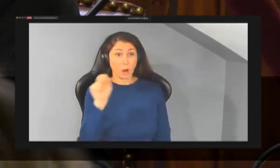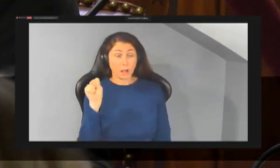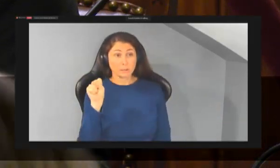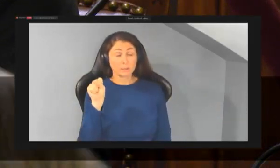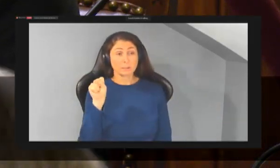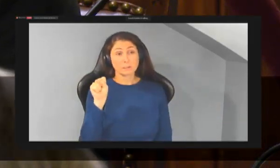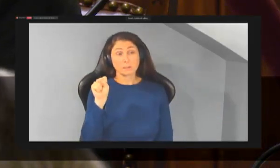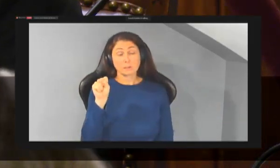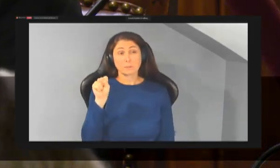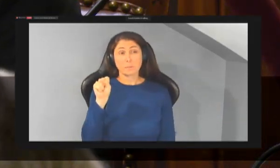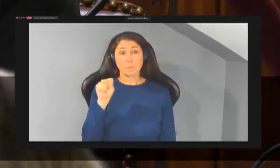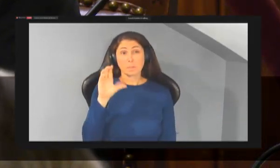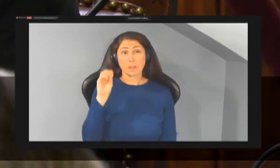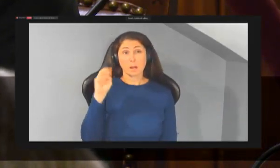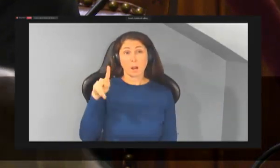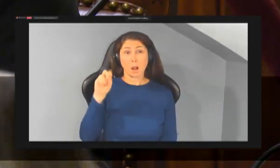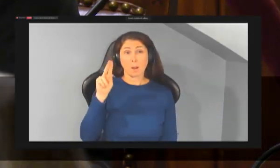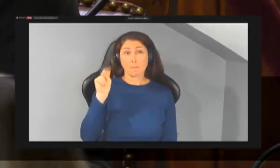a compound bow,